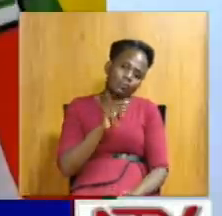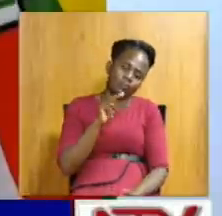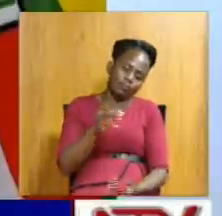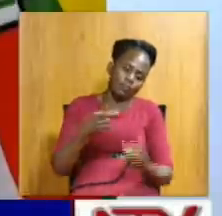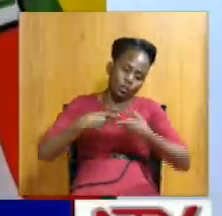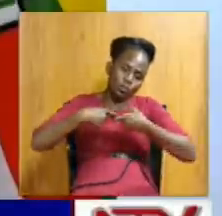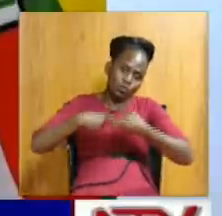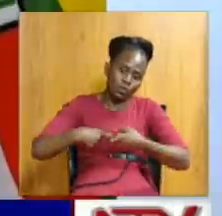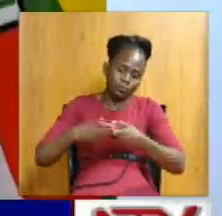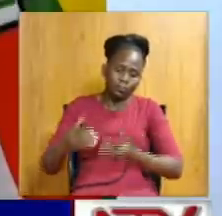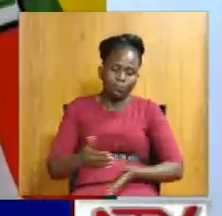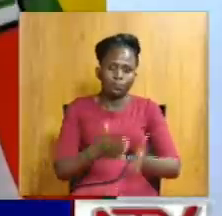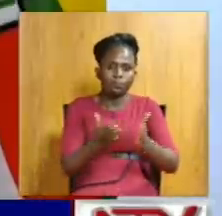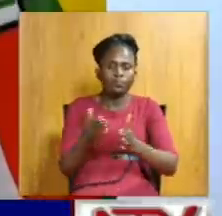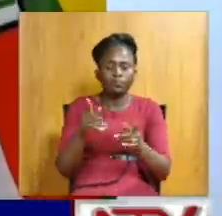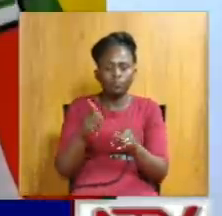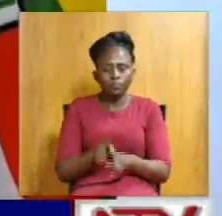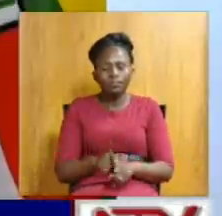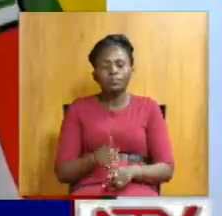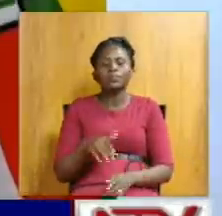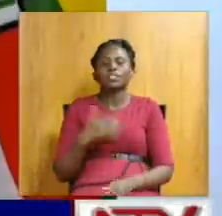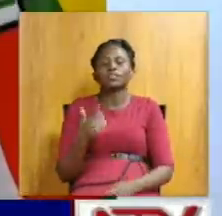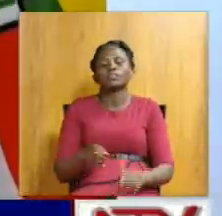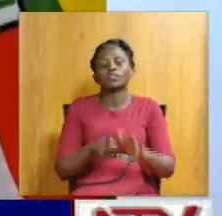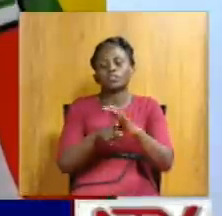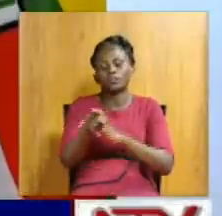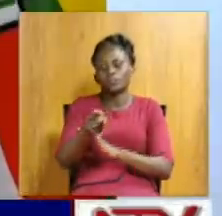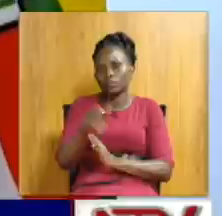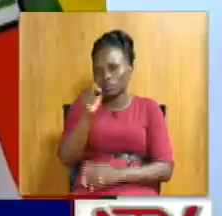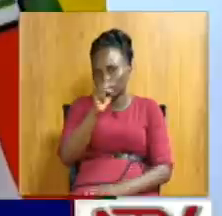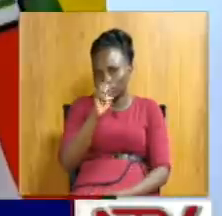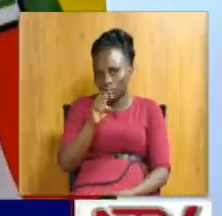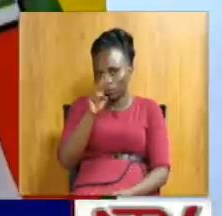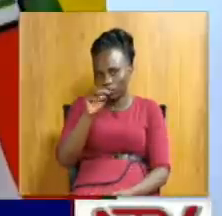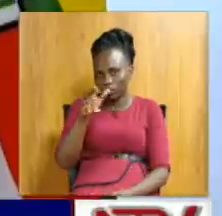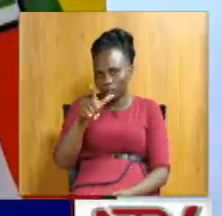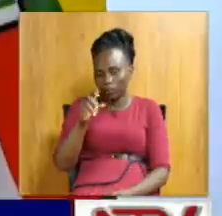Road, the UDF advanced to Semliki Bridge Camp.